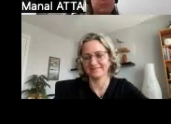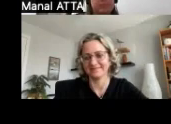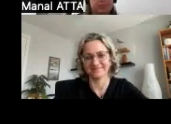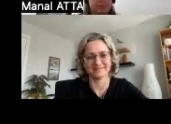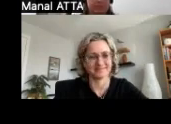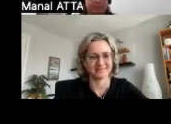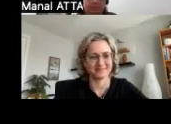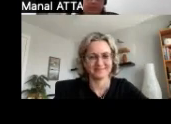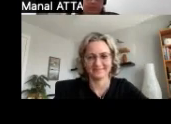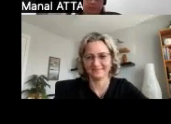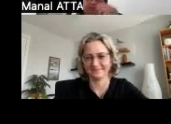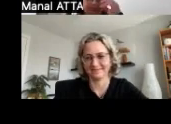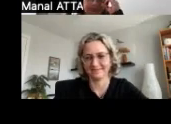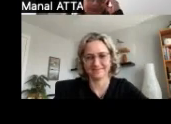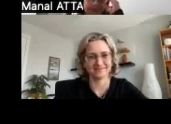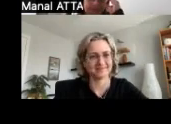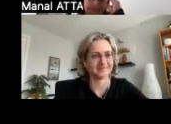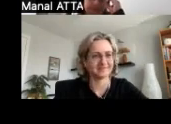Okay.